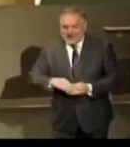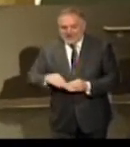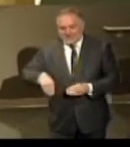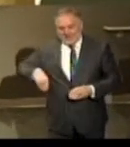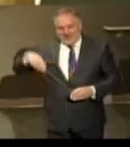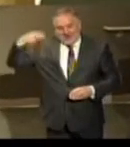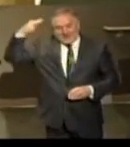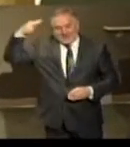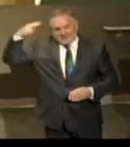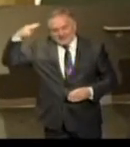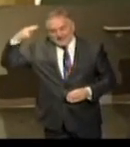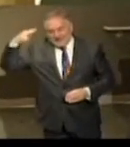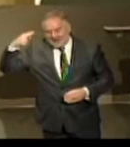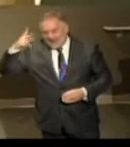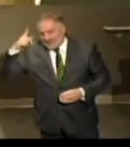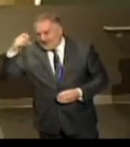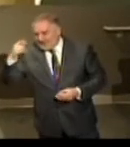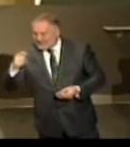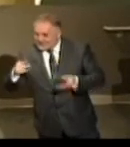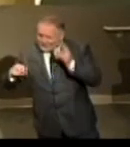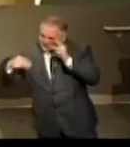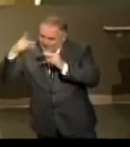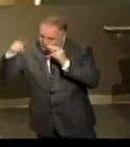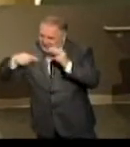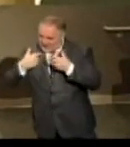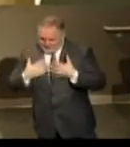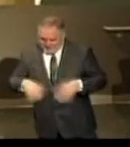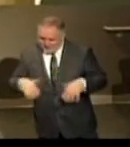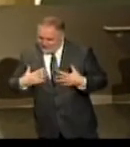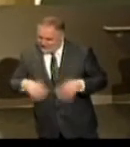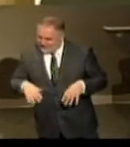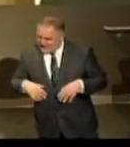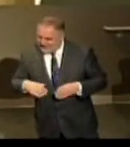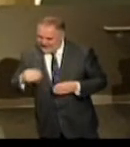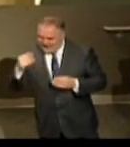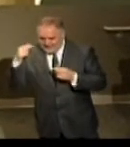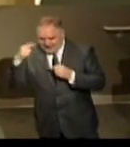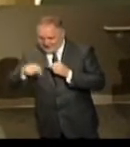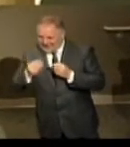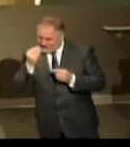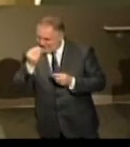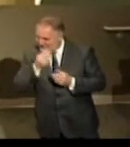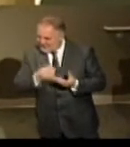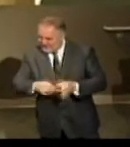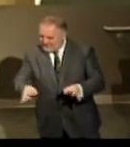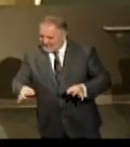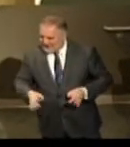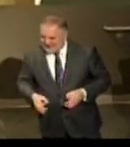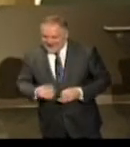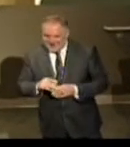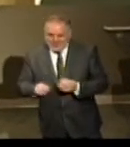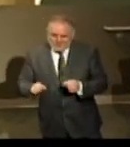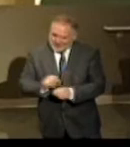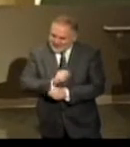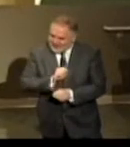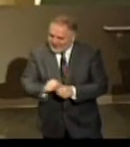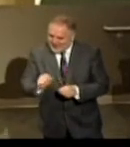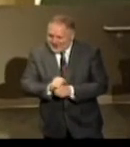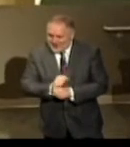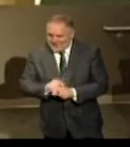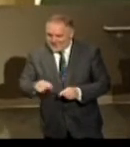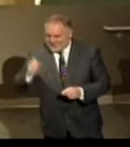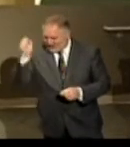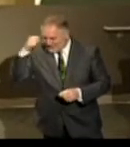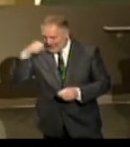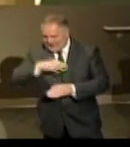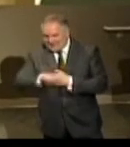stature? And why take you thought for raiment? Consider the lilies of the field, how they grow. They toil not, neither do they spin. Yet I say unto you that